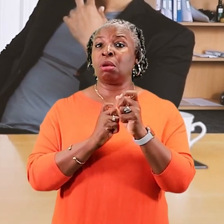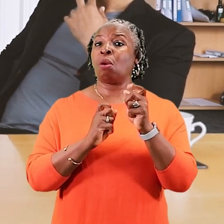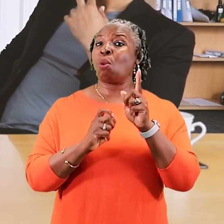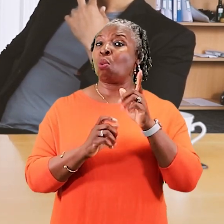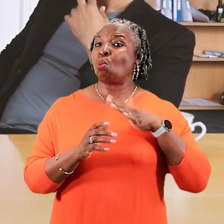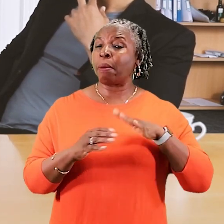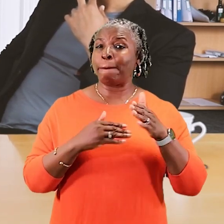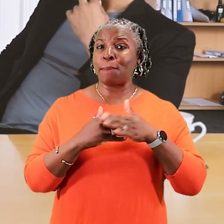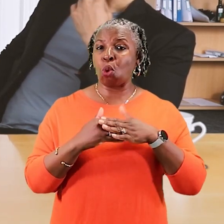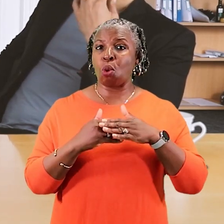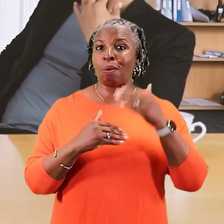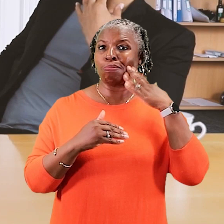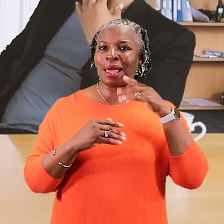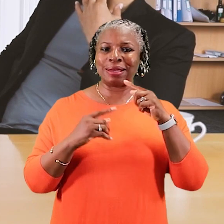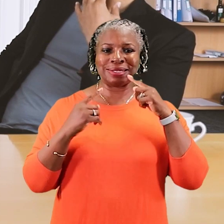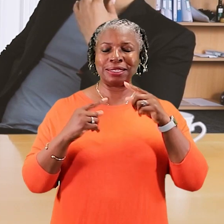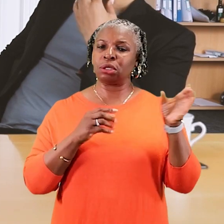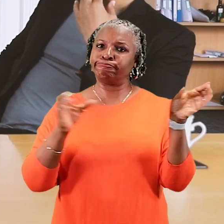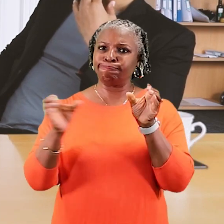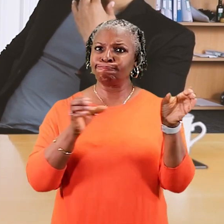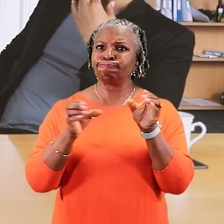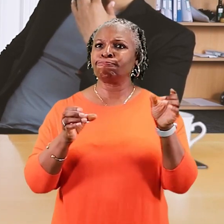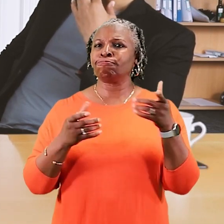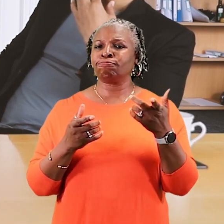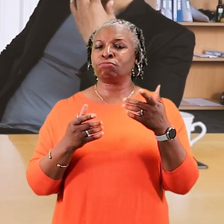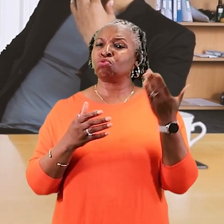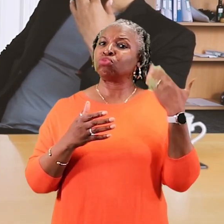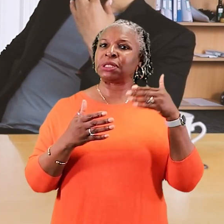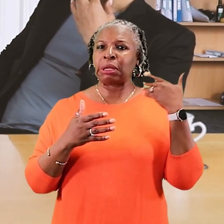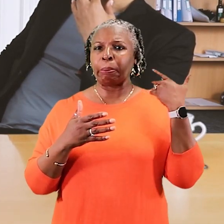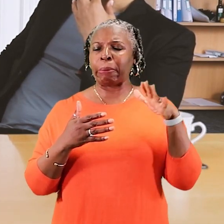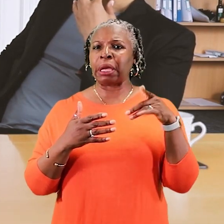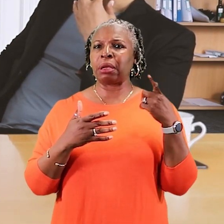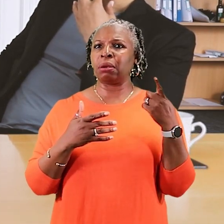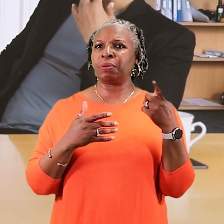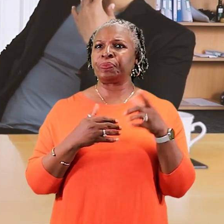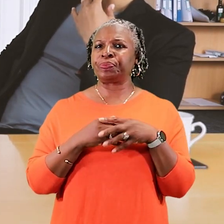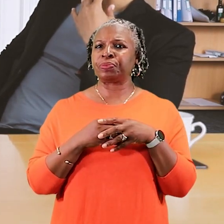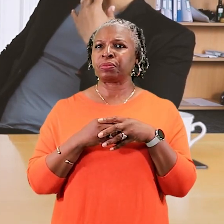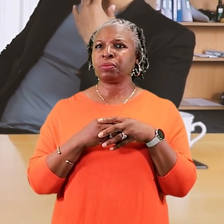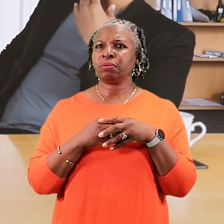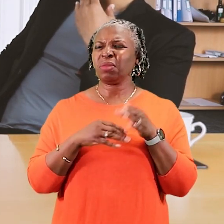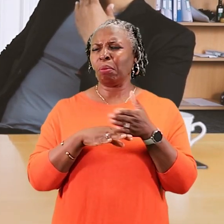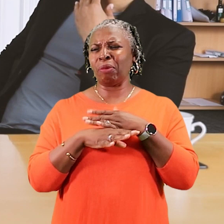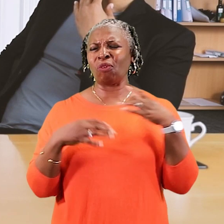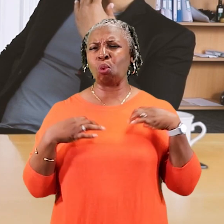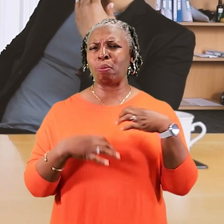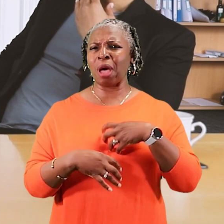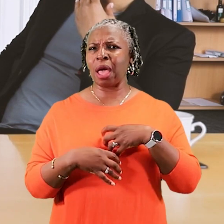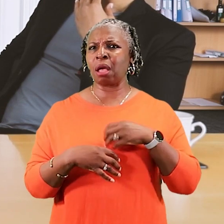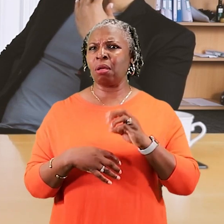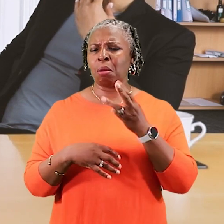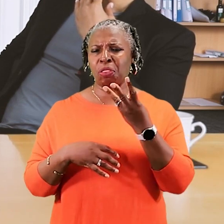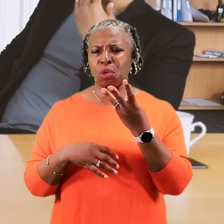black teachers in the city. And I recently done, before I was mayor, I